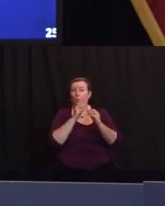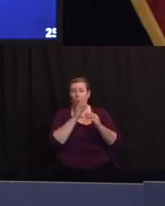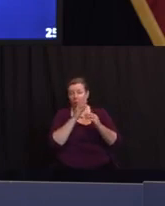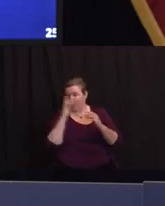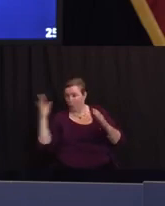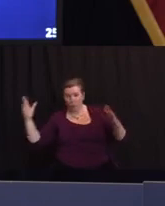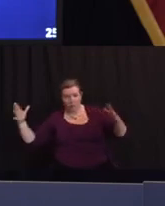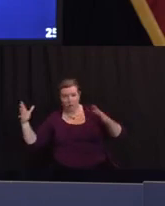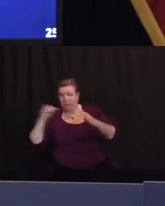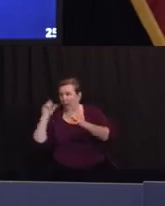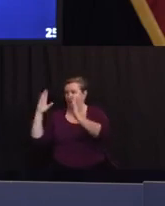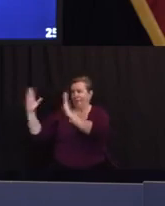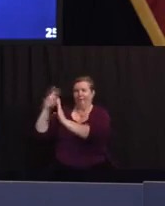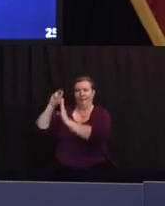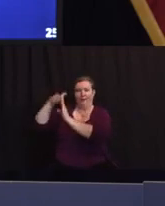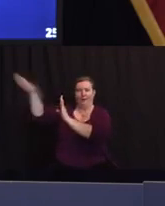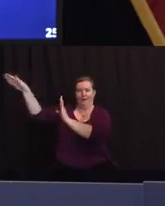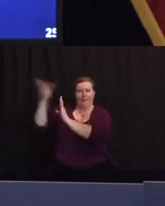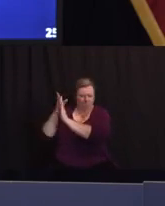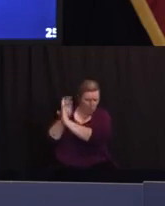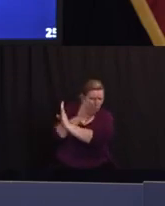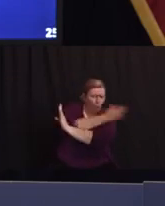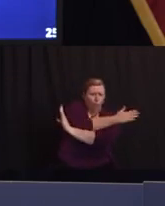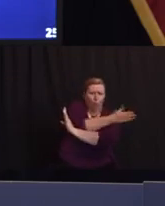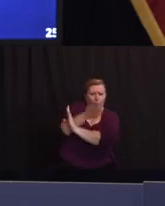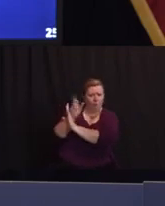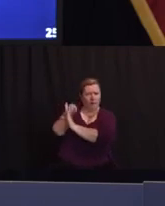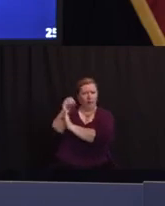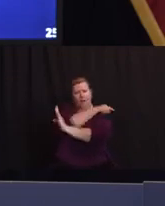younger age groups to get vaccinated.